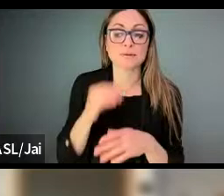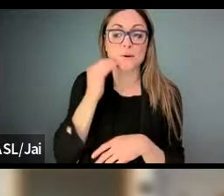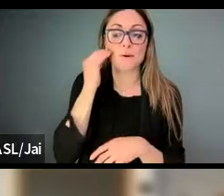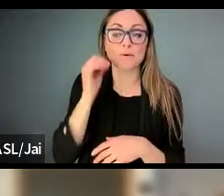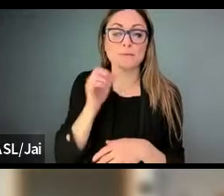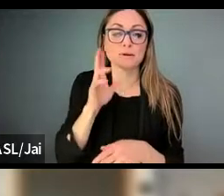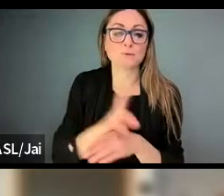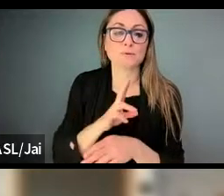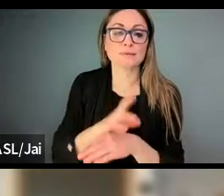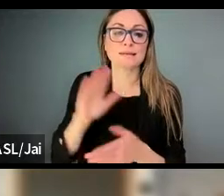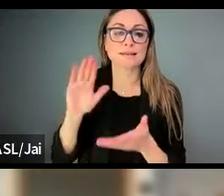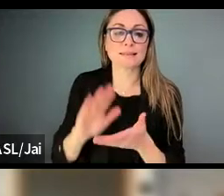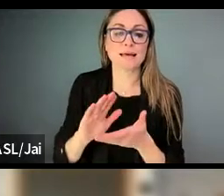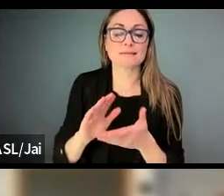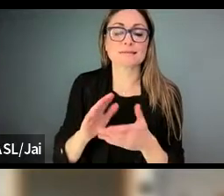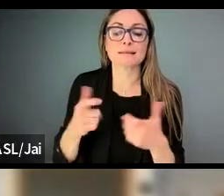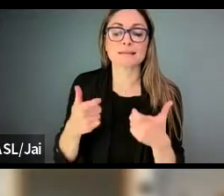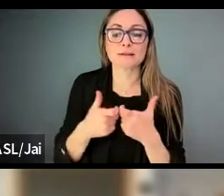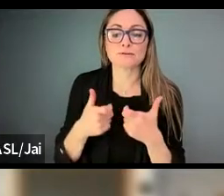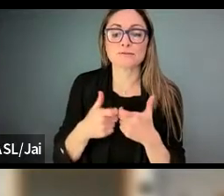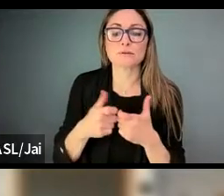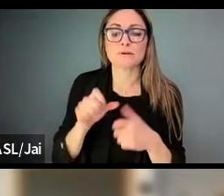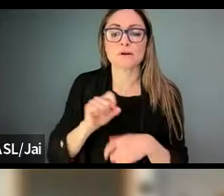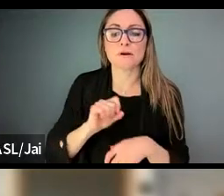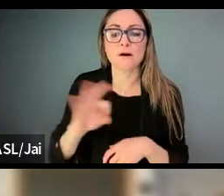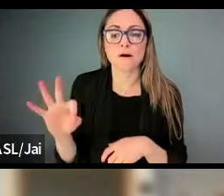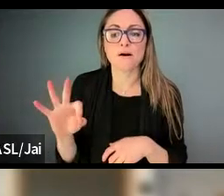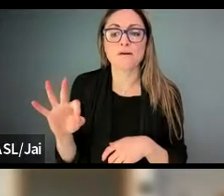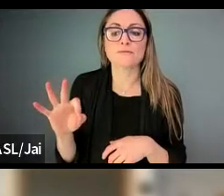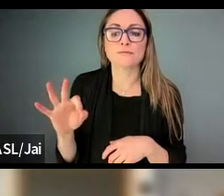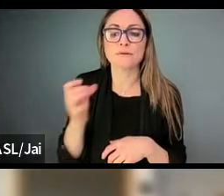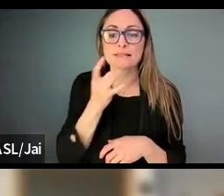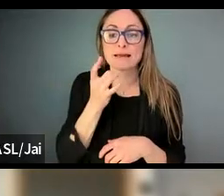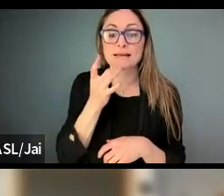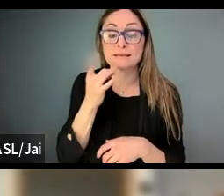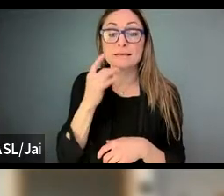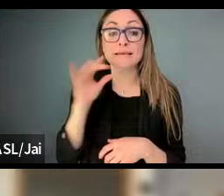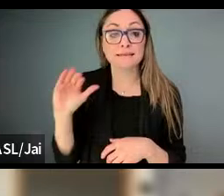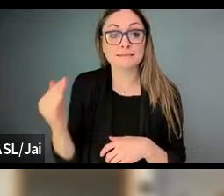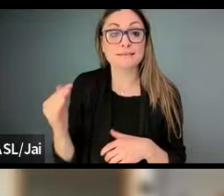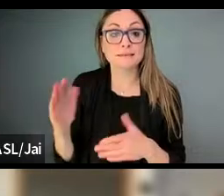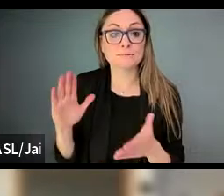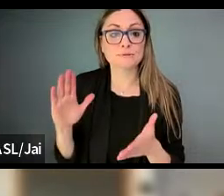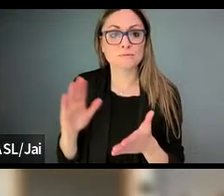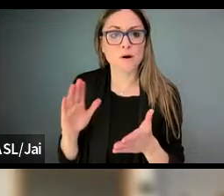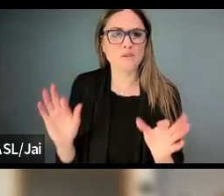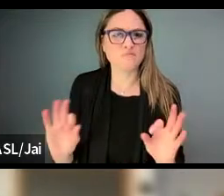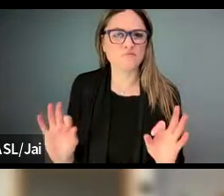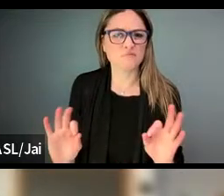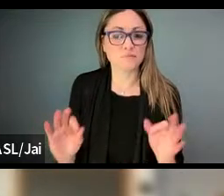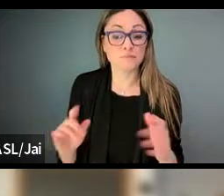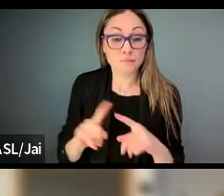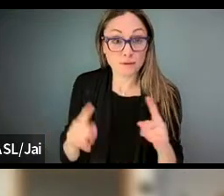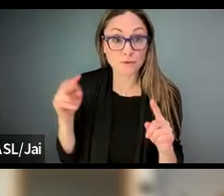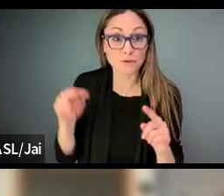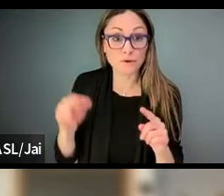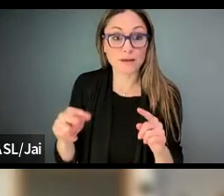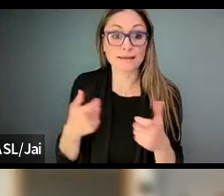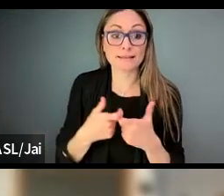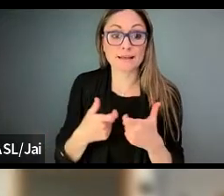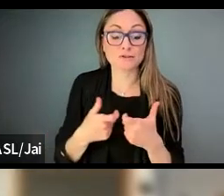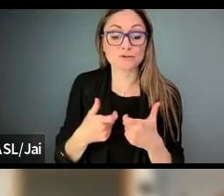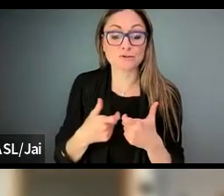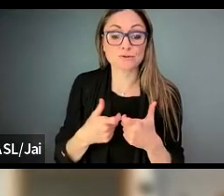much, turning off lights. And it seems small, but when you look at your electricity bill and it says you're in the